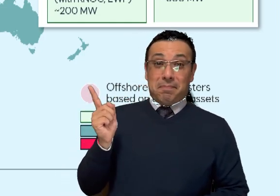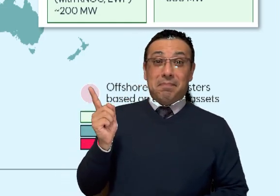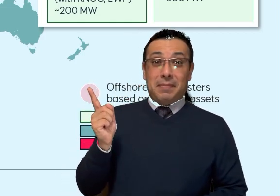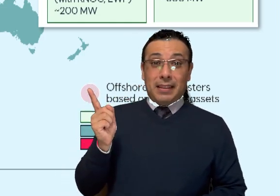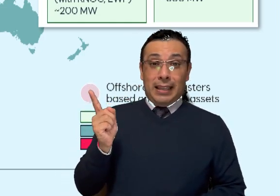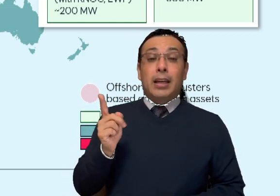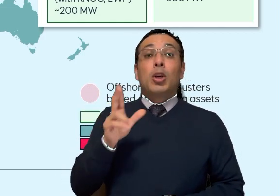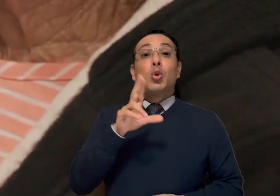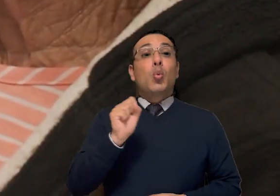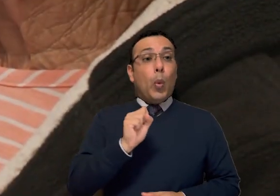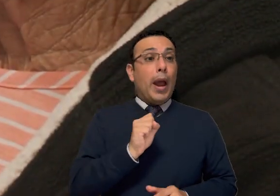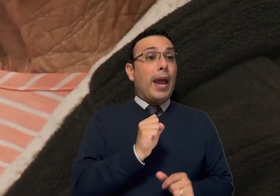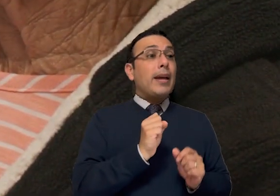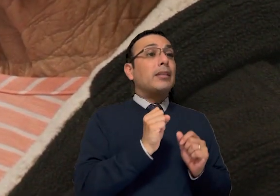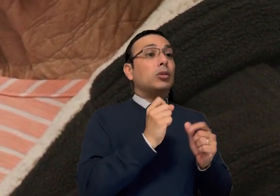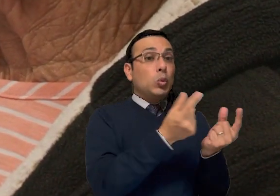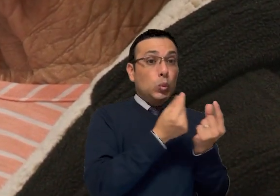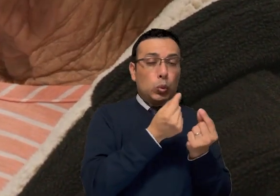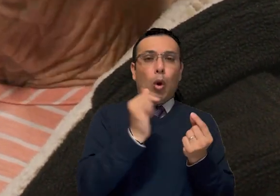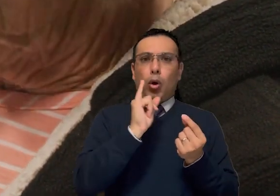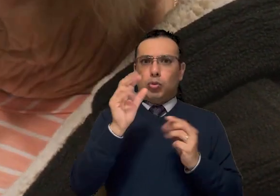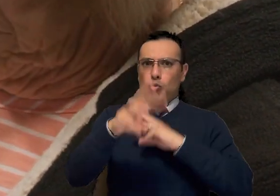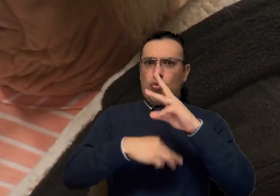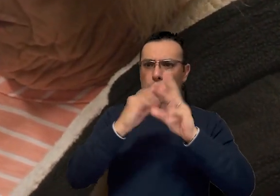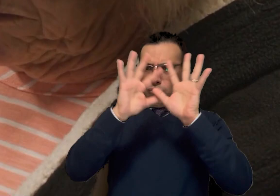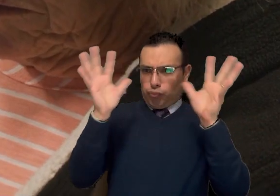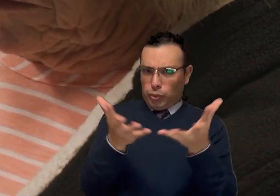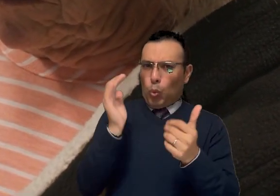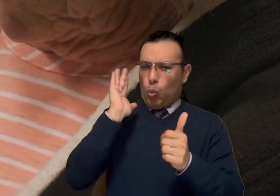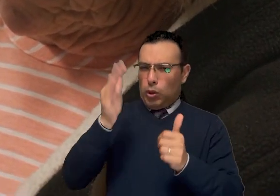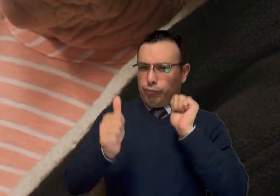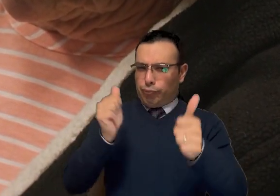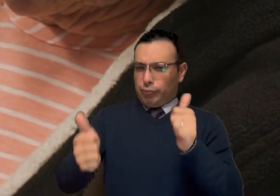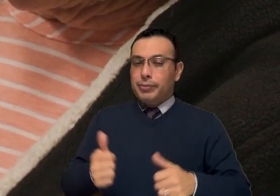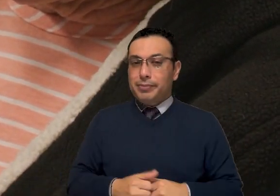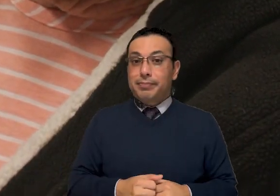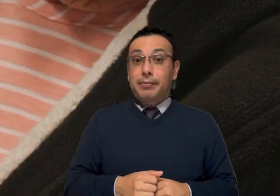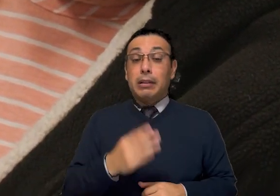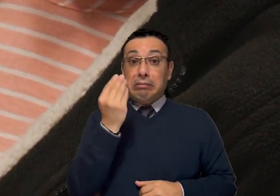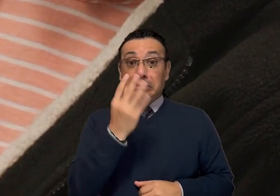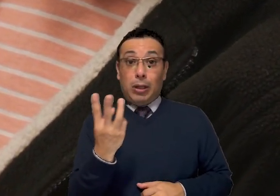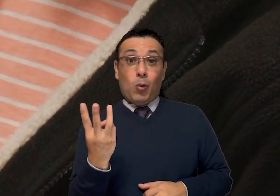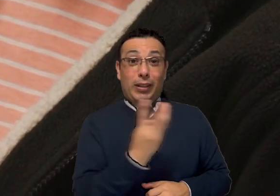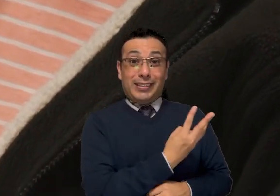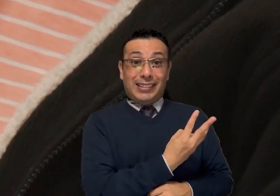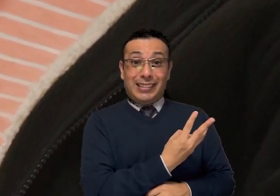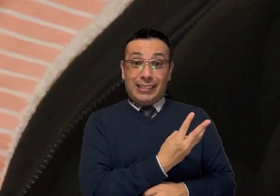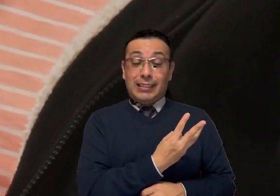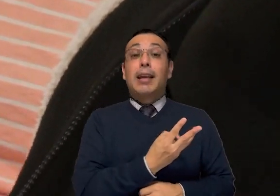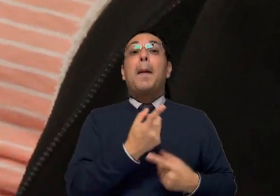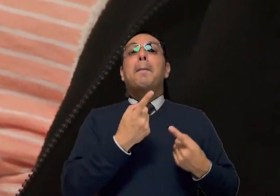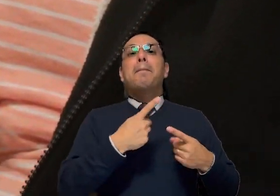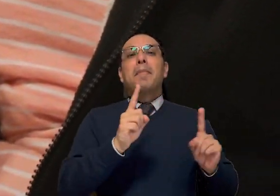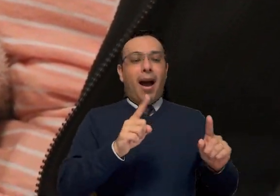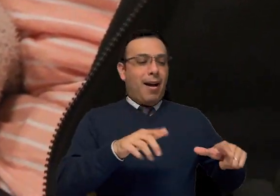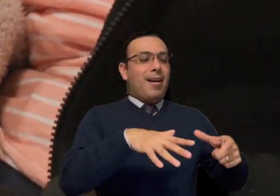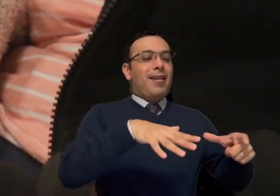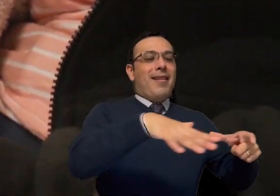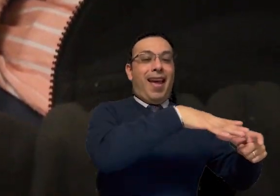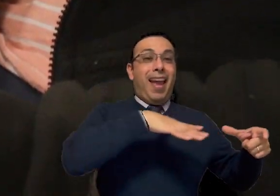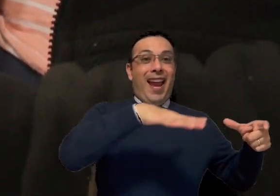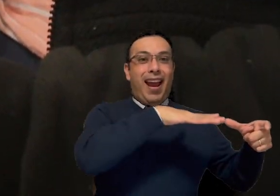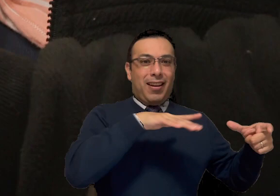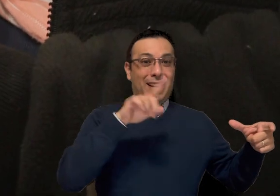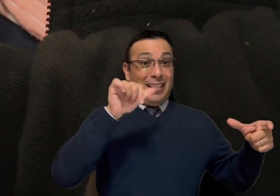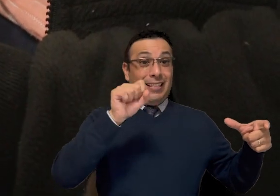commitment in the U.S. as well as our global ambitions. And I would add that in the U.S. on the West Coast, we were just awarded a lease area in California. So that's another